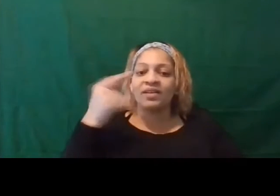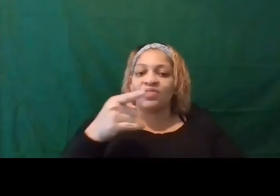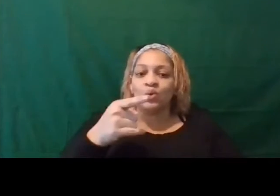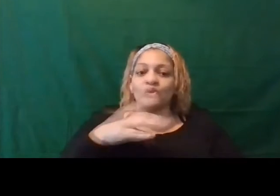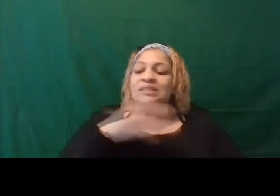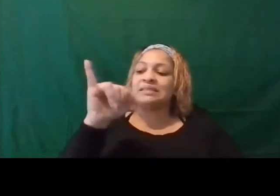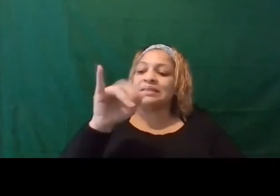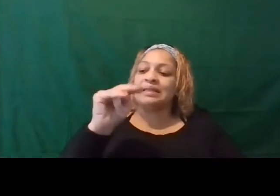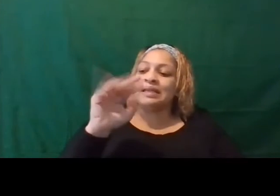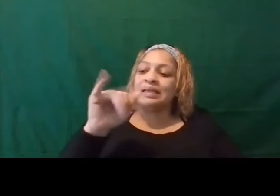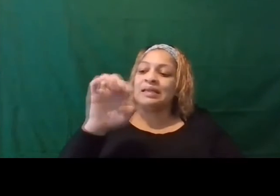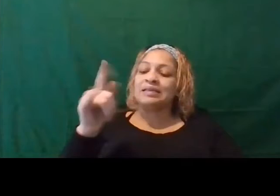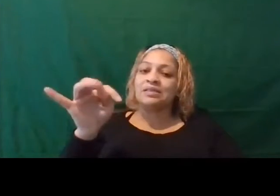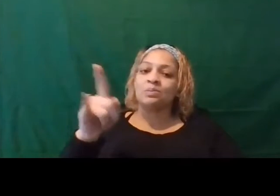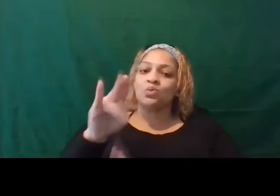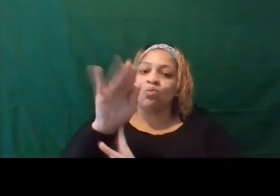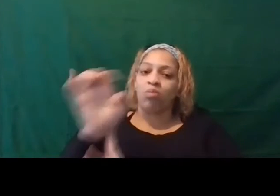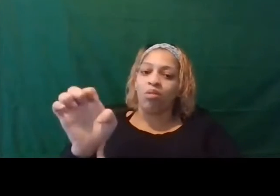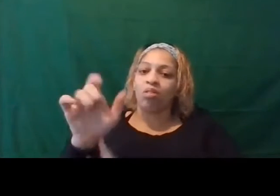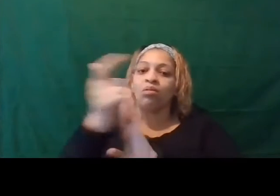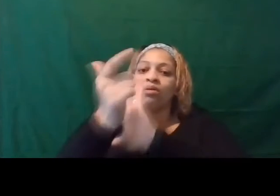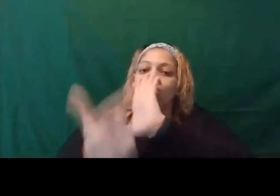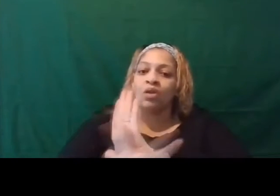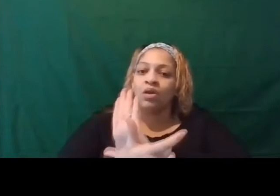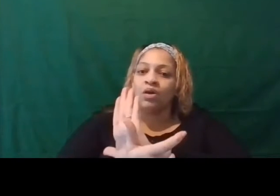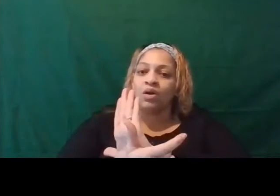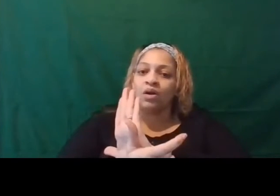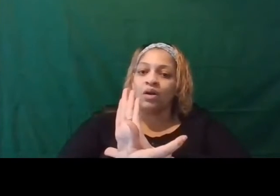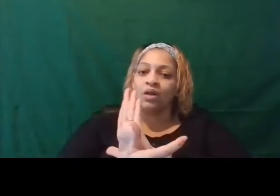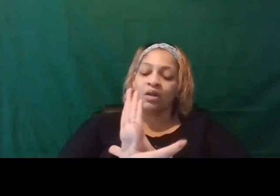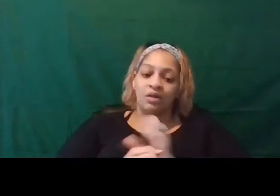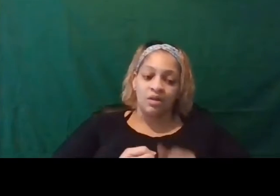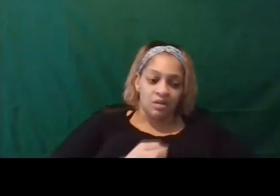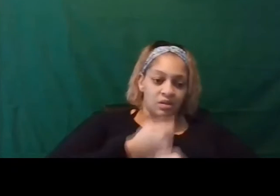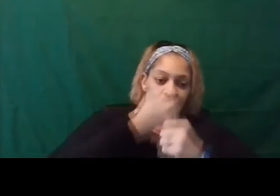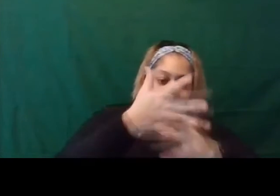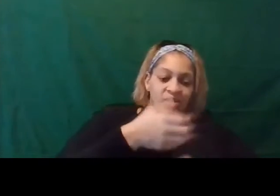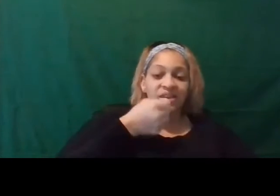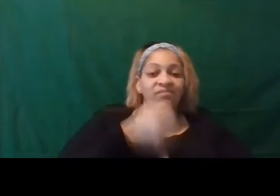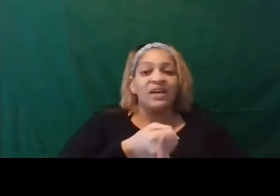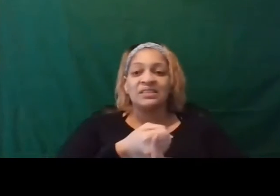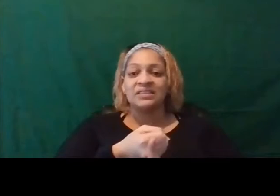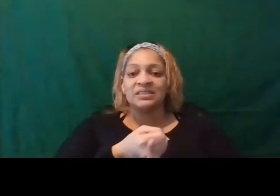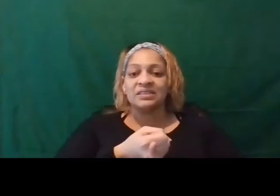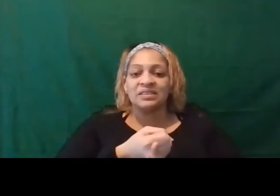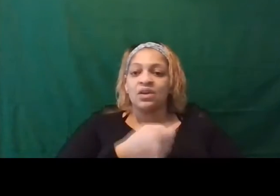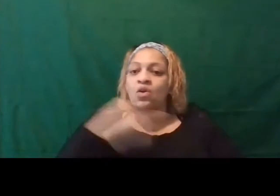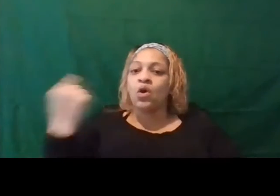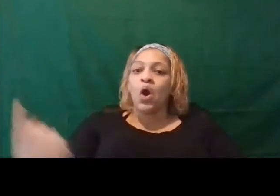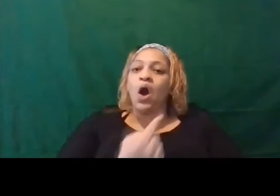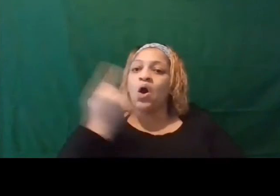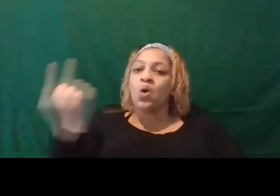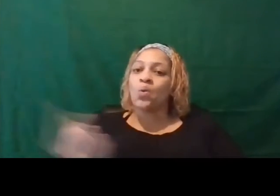laws of cause and effect. Karma. Cause and effect. They are